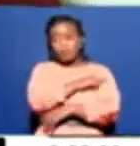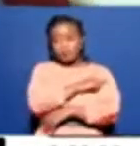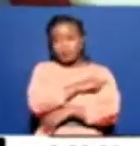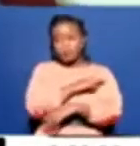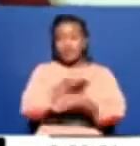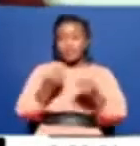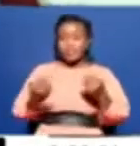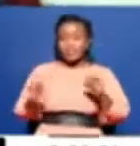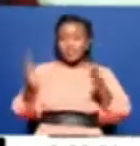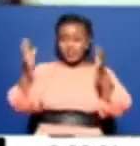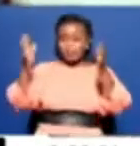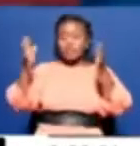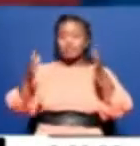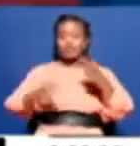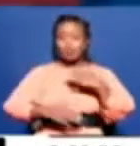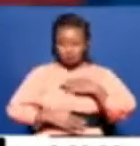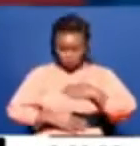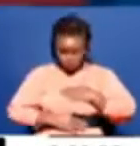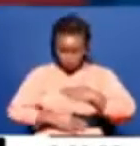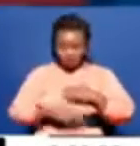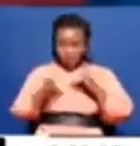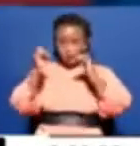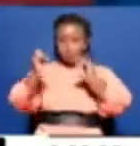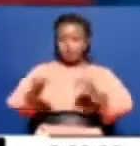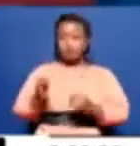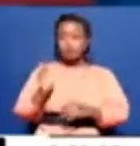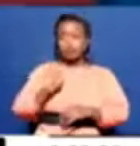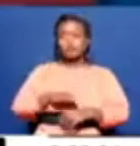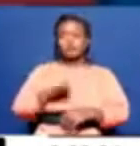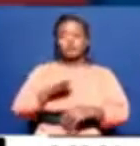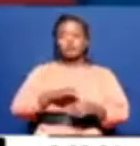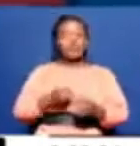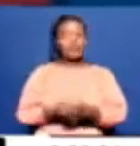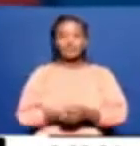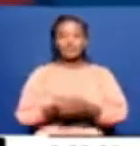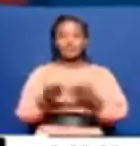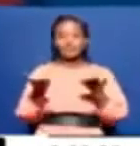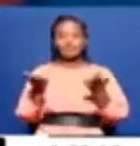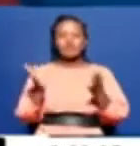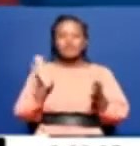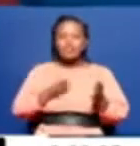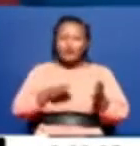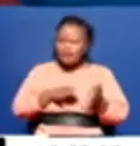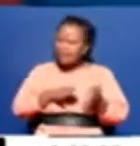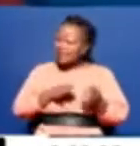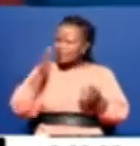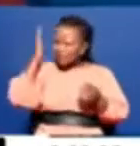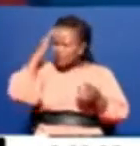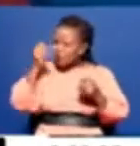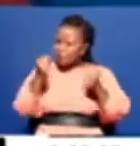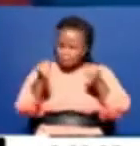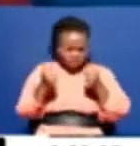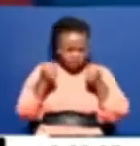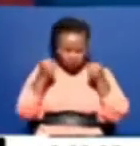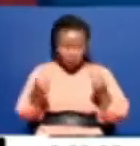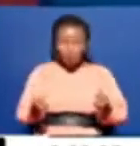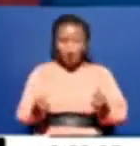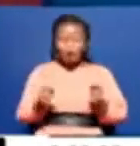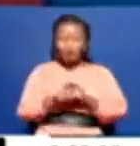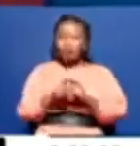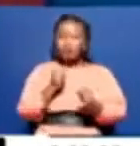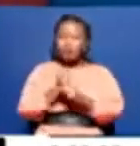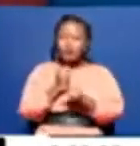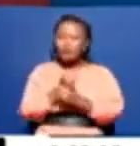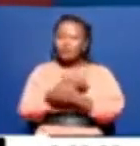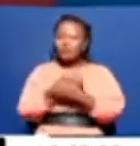celebration to honor new mothers. Normally women are known to be strong. They are known to do so many things at the same time. They